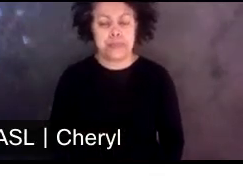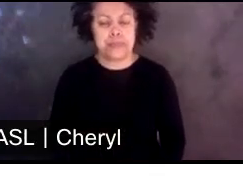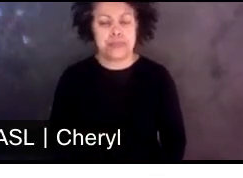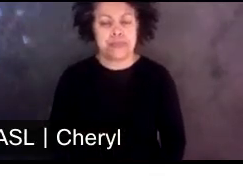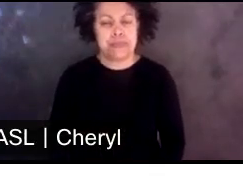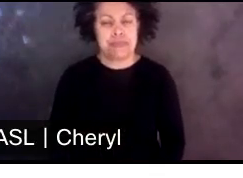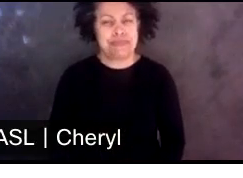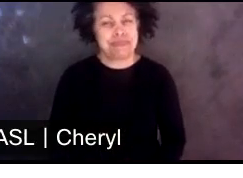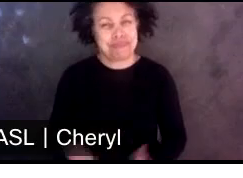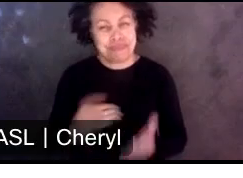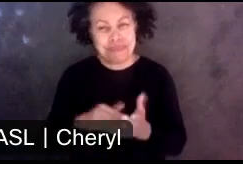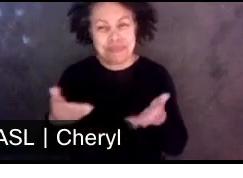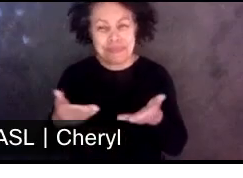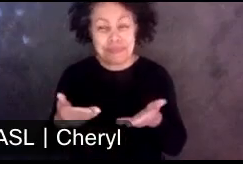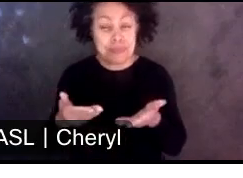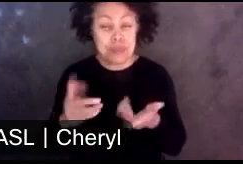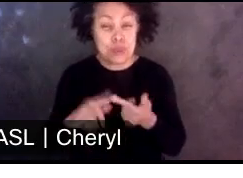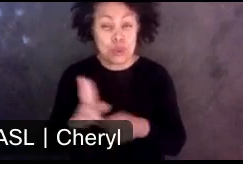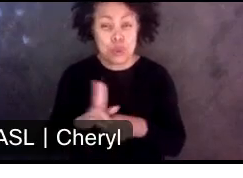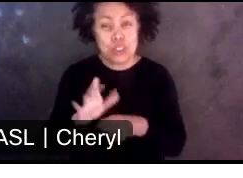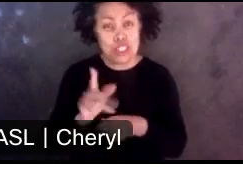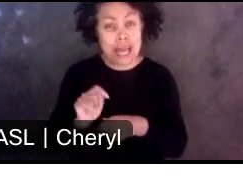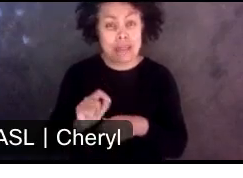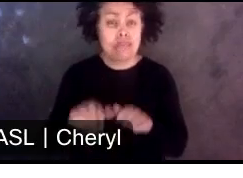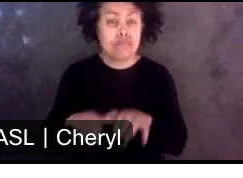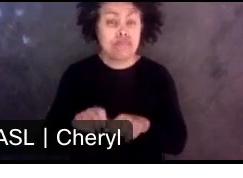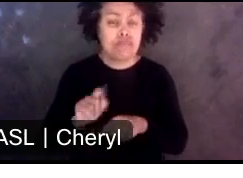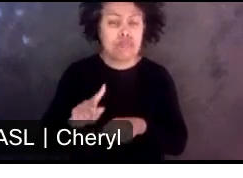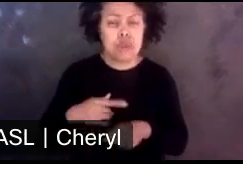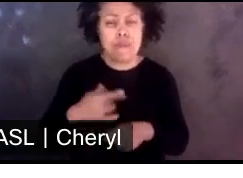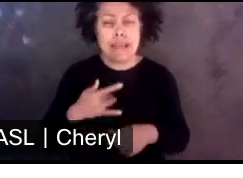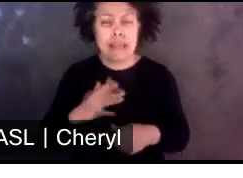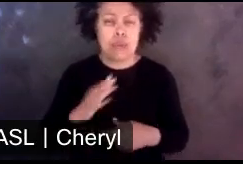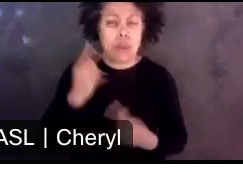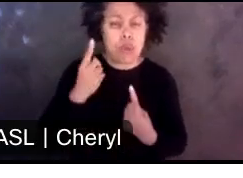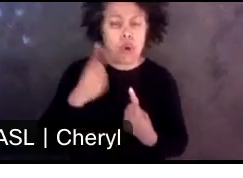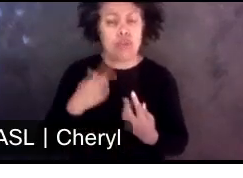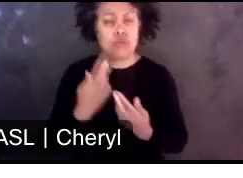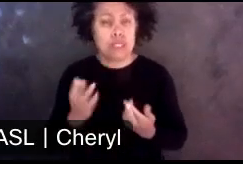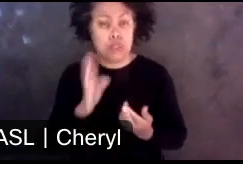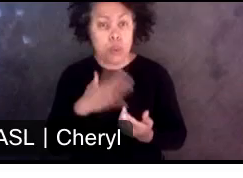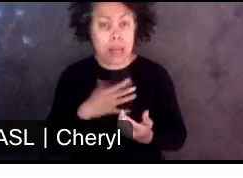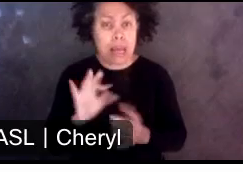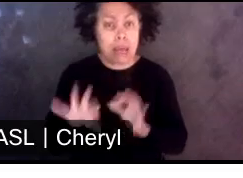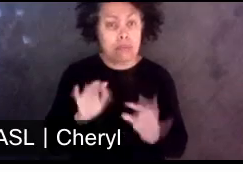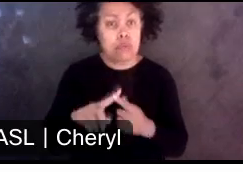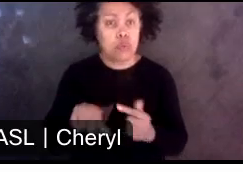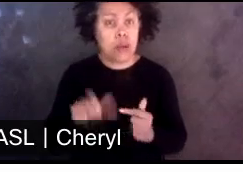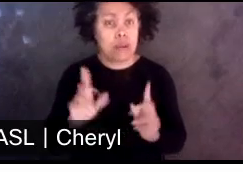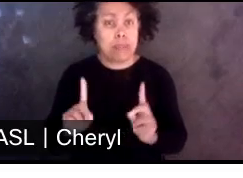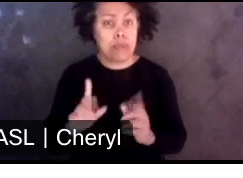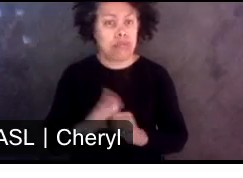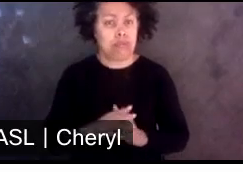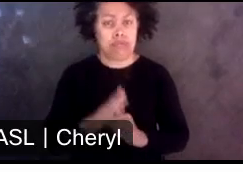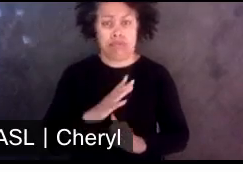We welcome you to use the chat feature to share thoughts, questions, and resources throughout the session. Your screen may look a little